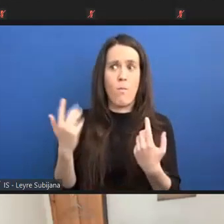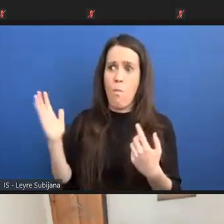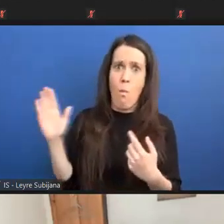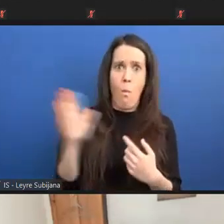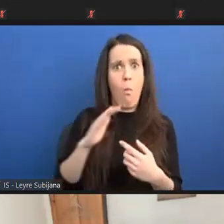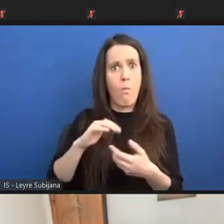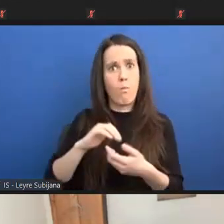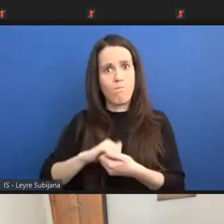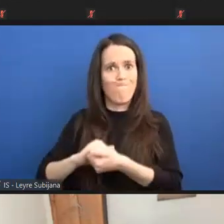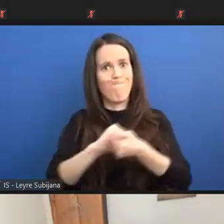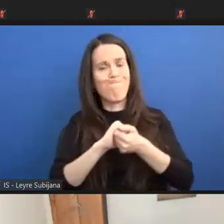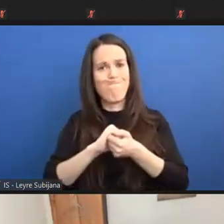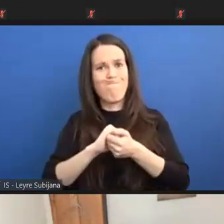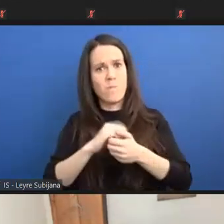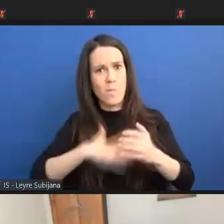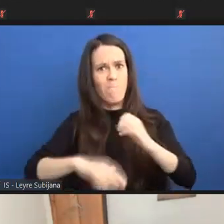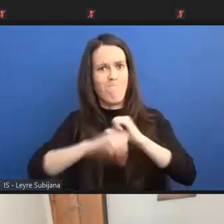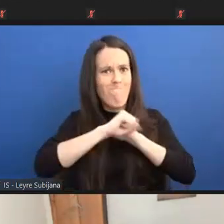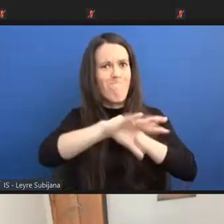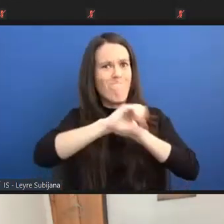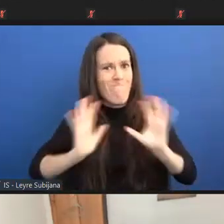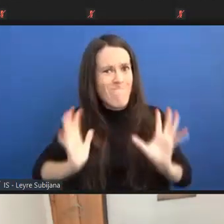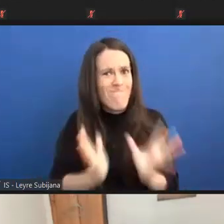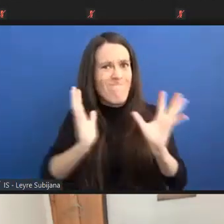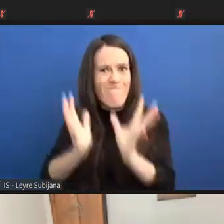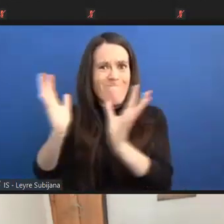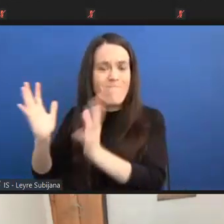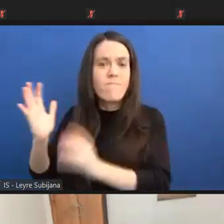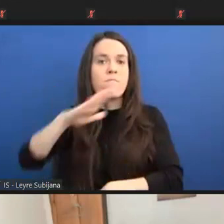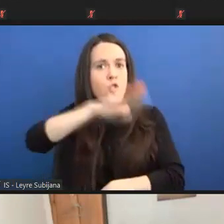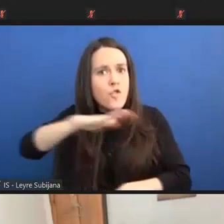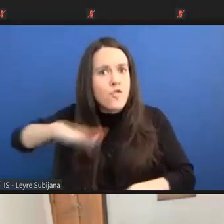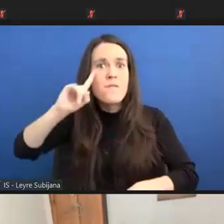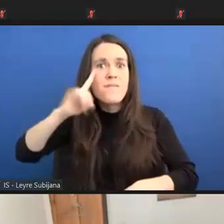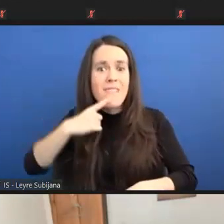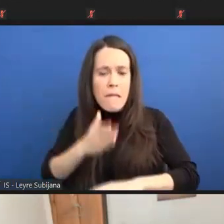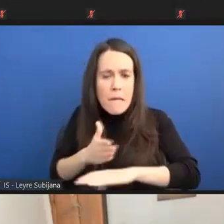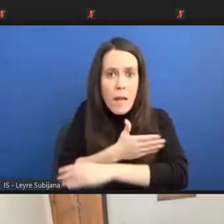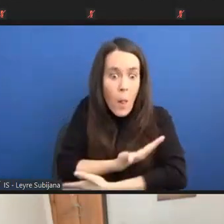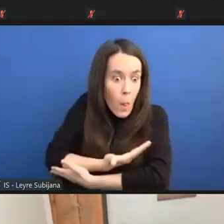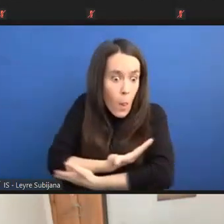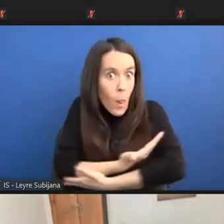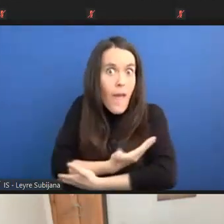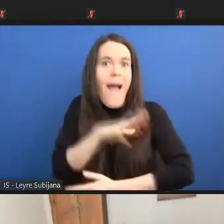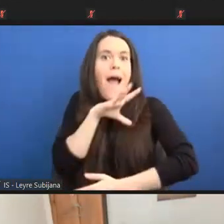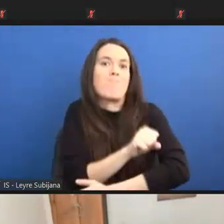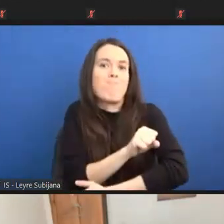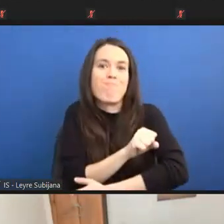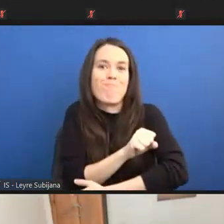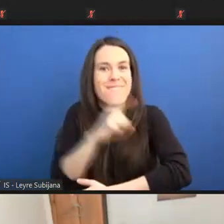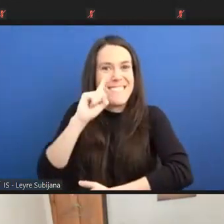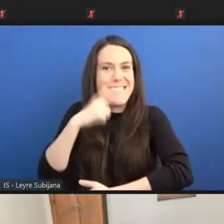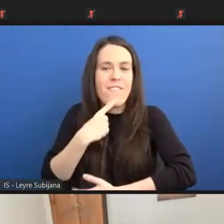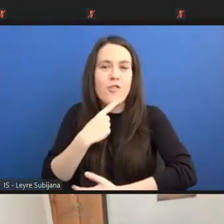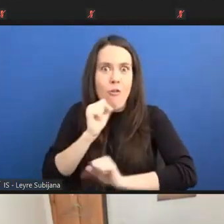is for the chance for deaf children to get early diagnosis so that they can start to learn early, but the